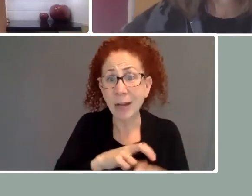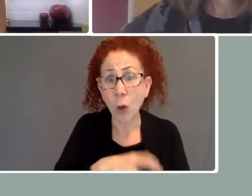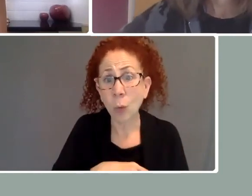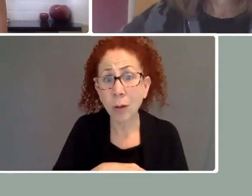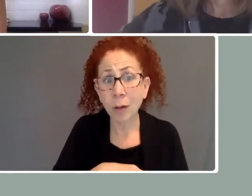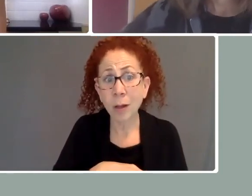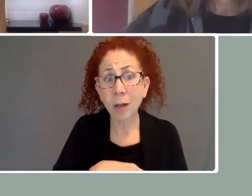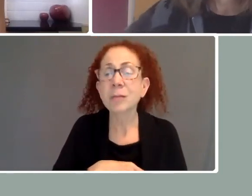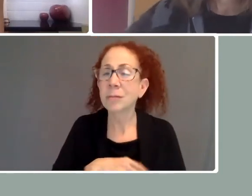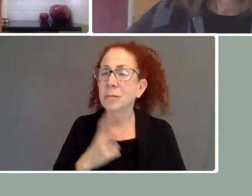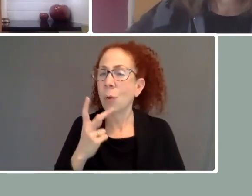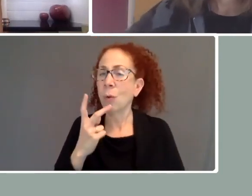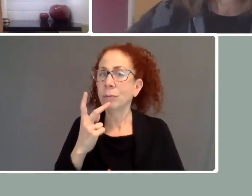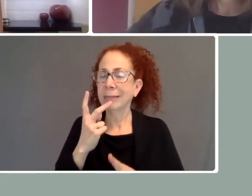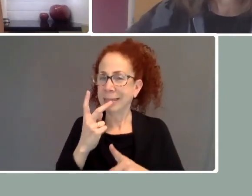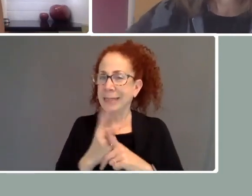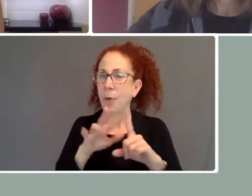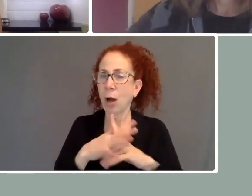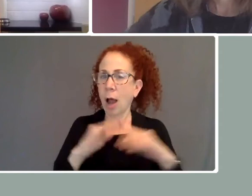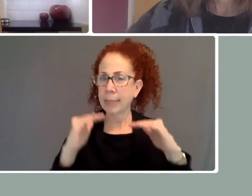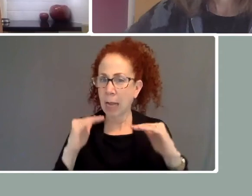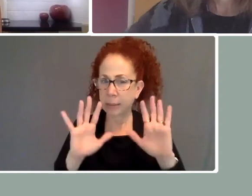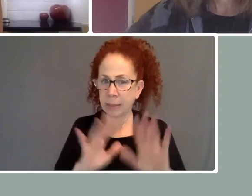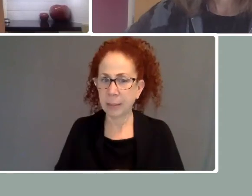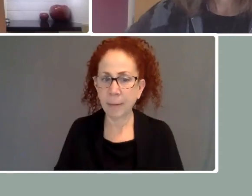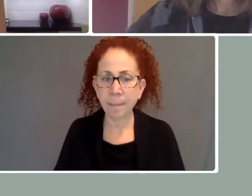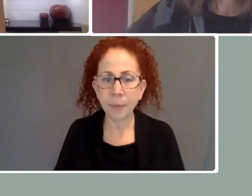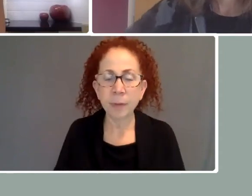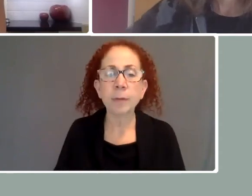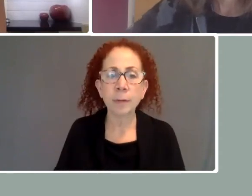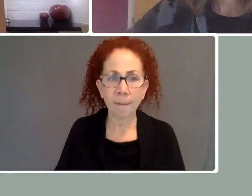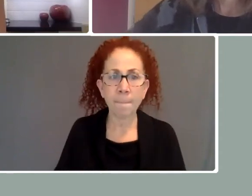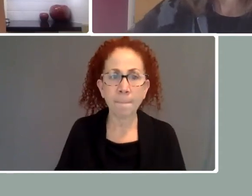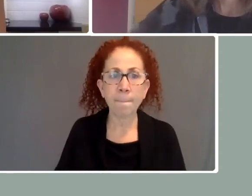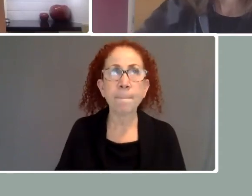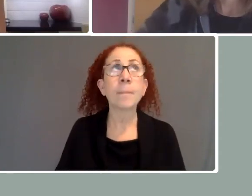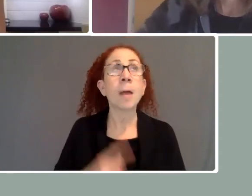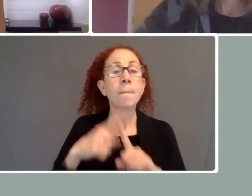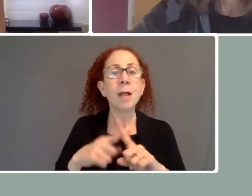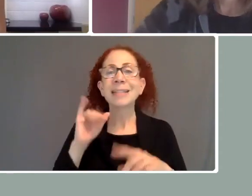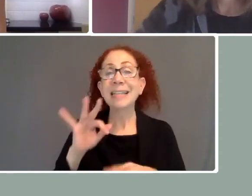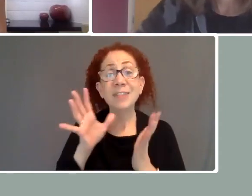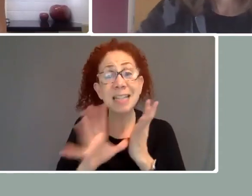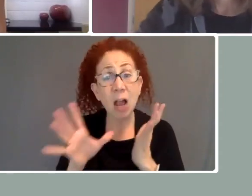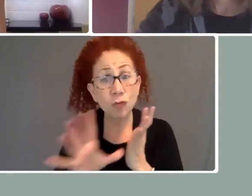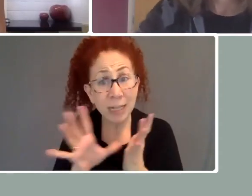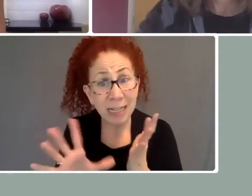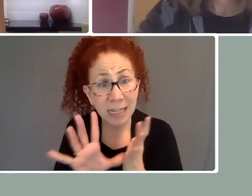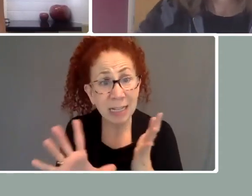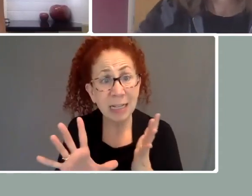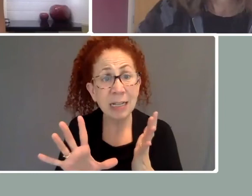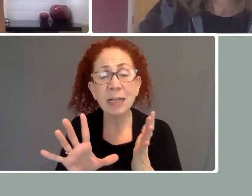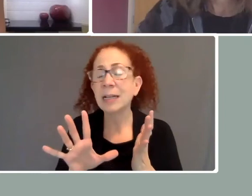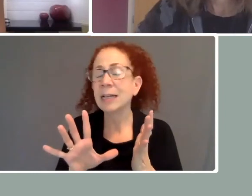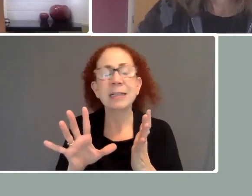like kind of keeping that context and that perspective, and trying to limit, if you're having diarrhea,